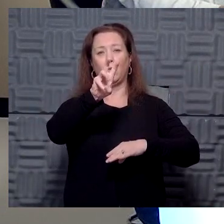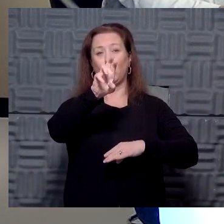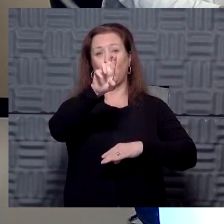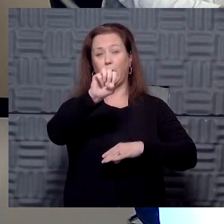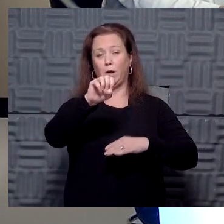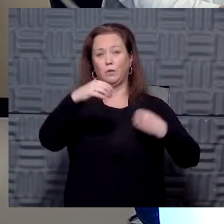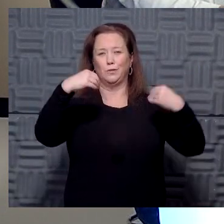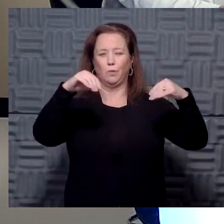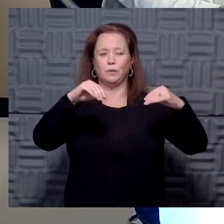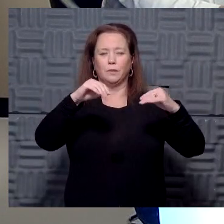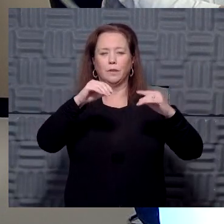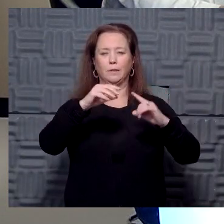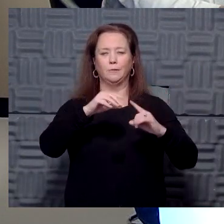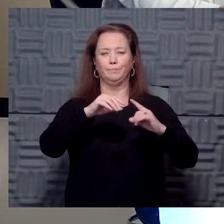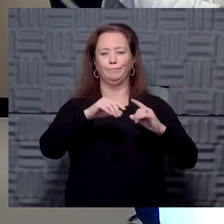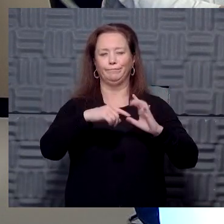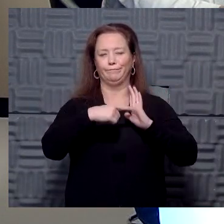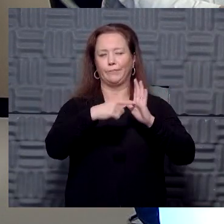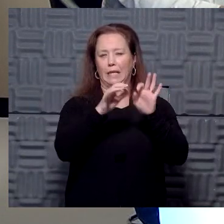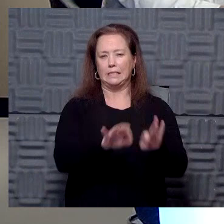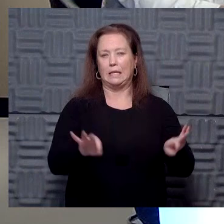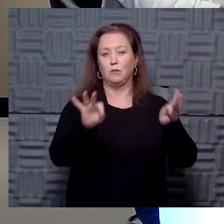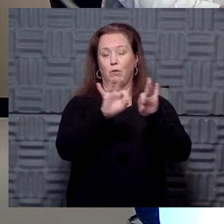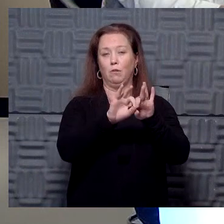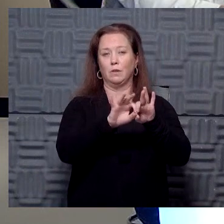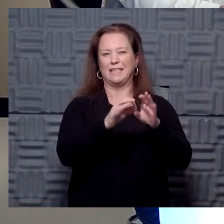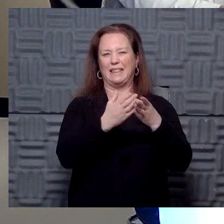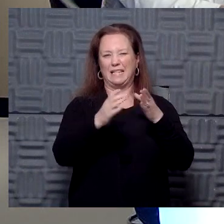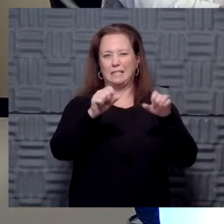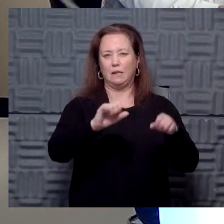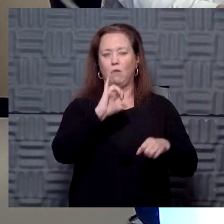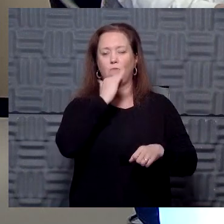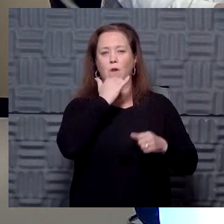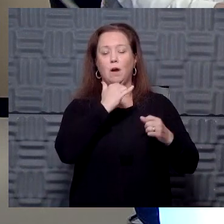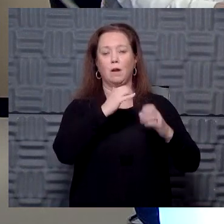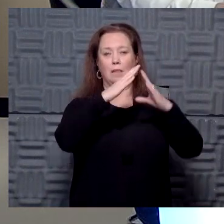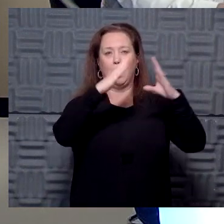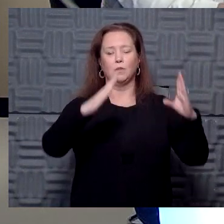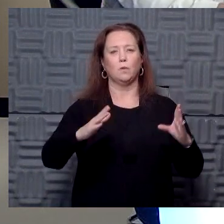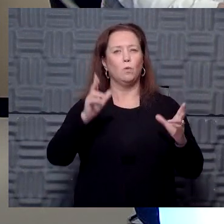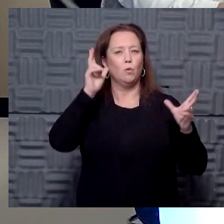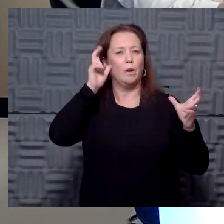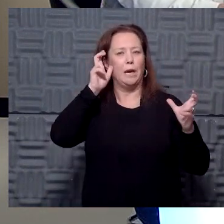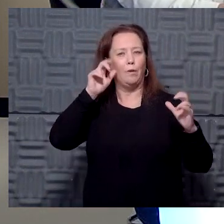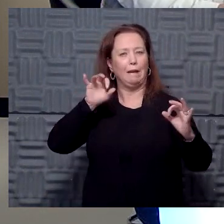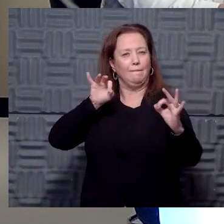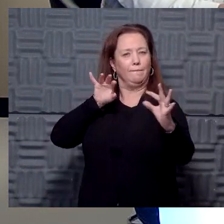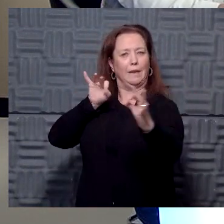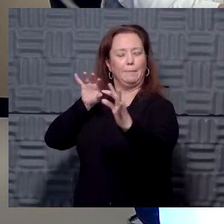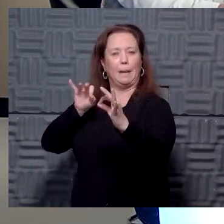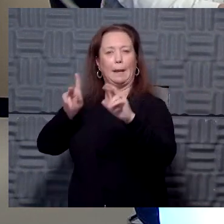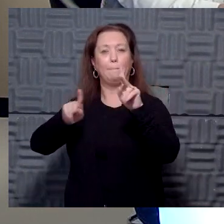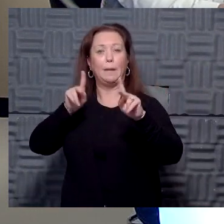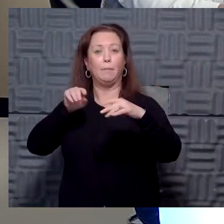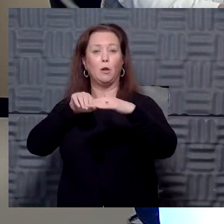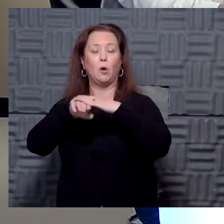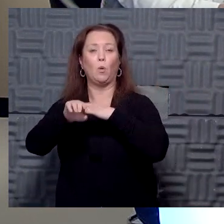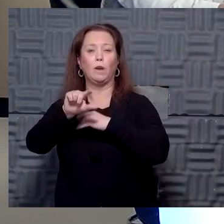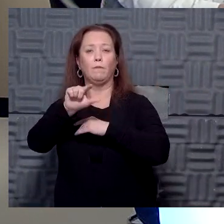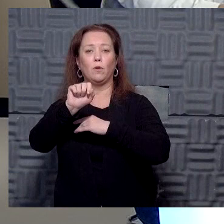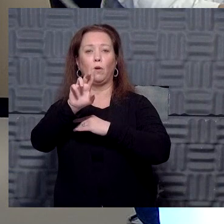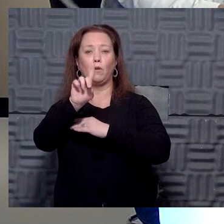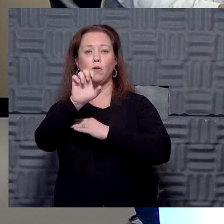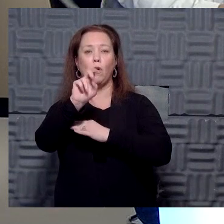are considered essential because certainly there are things that can go wrong in the home, but we're getting a lot of feedback that people are going there for their